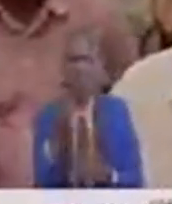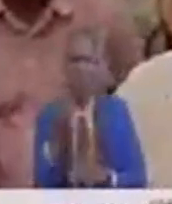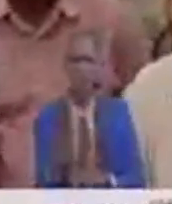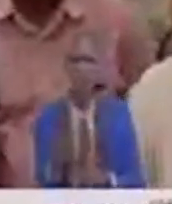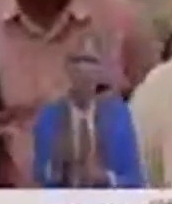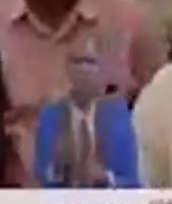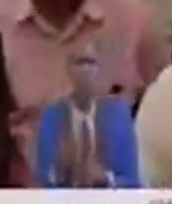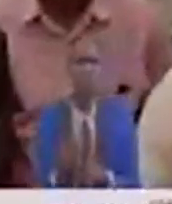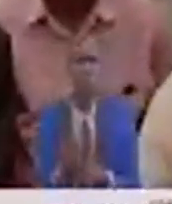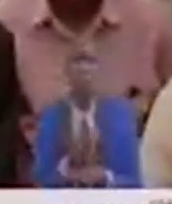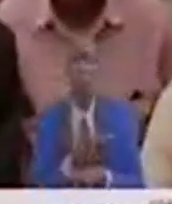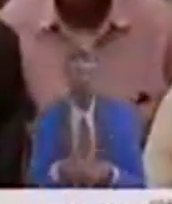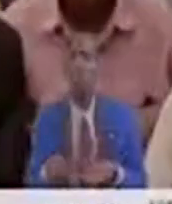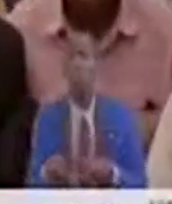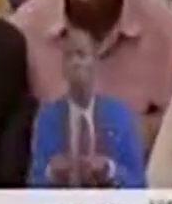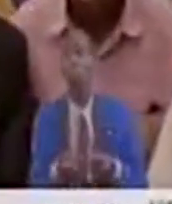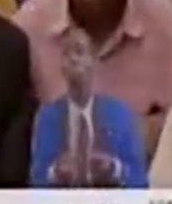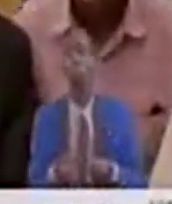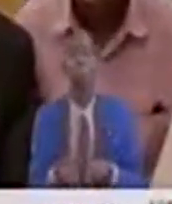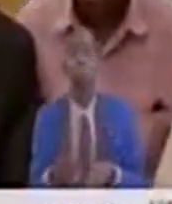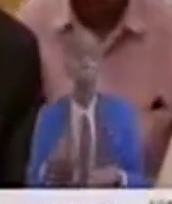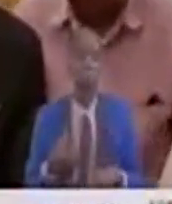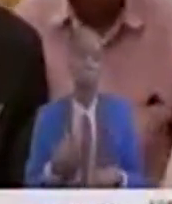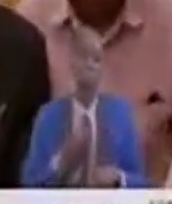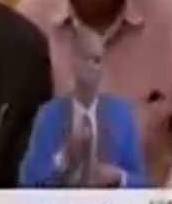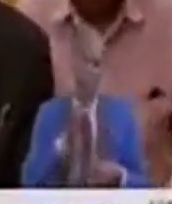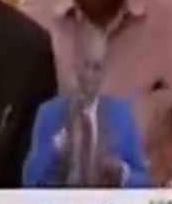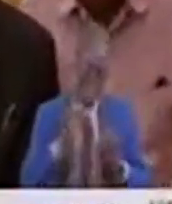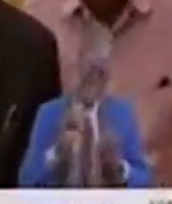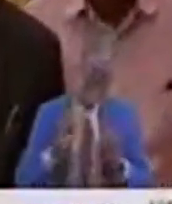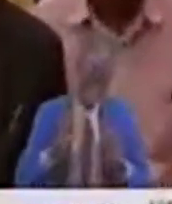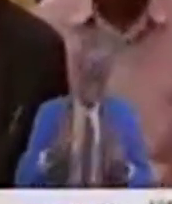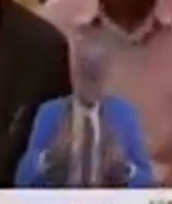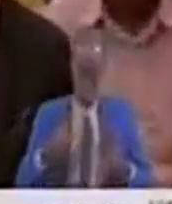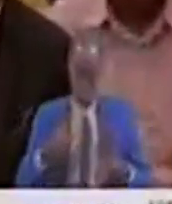Don't act as if I'm all right.